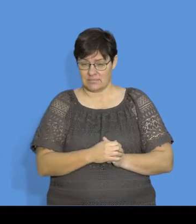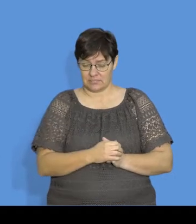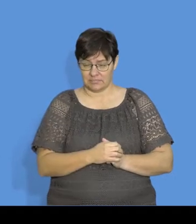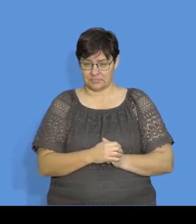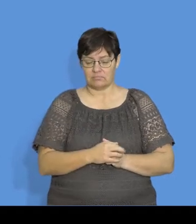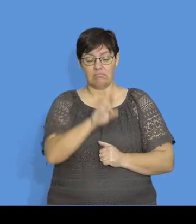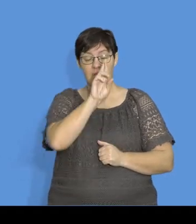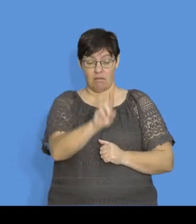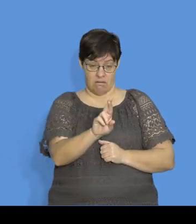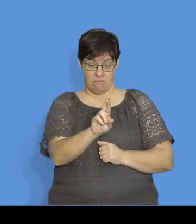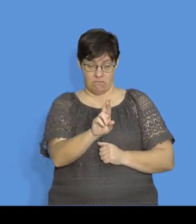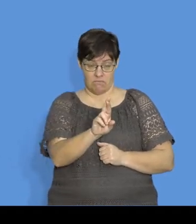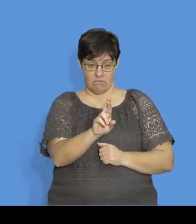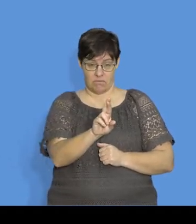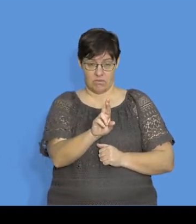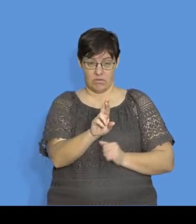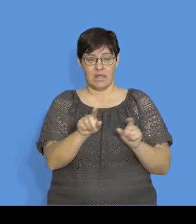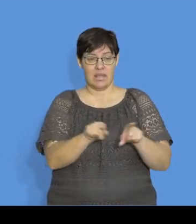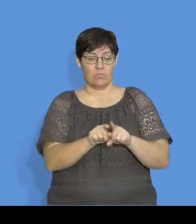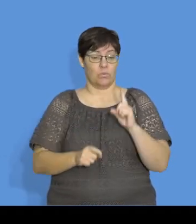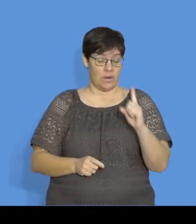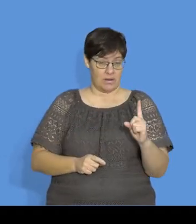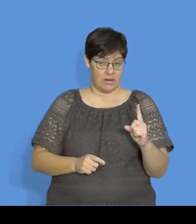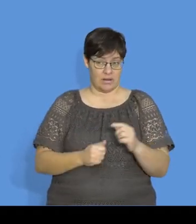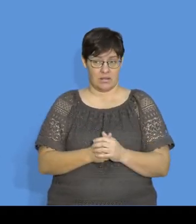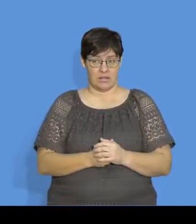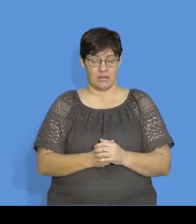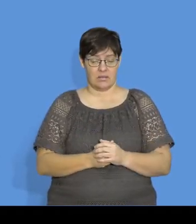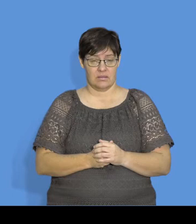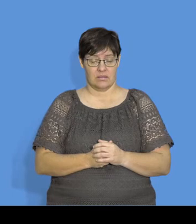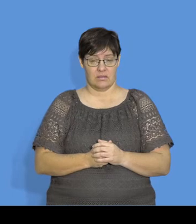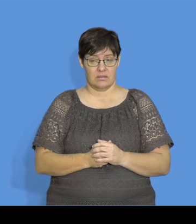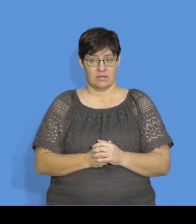So what do we say? We say if R is 1,